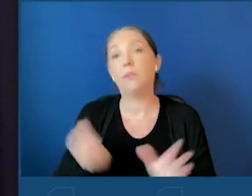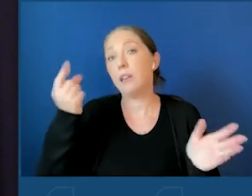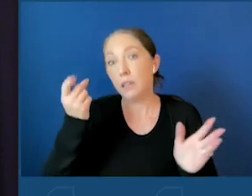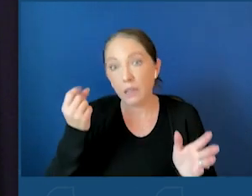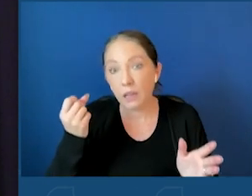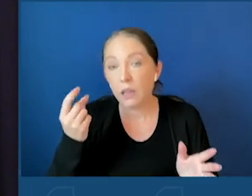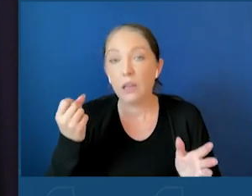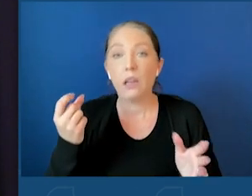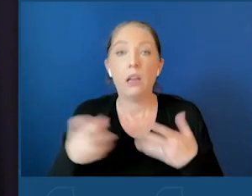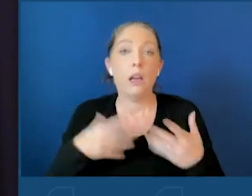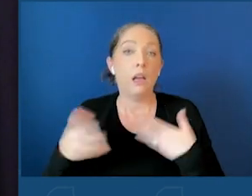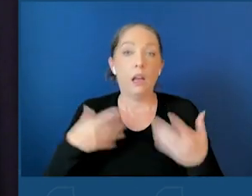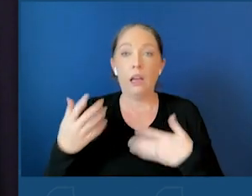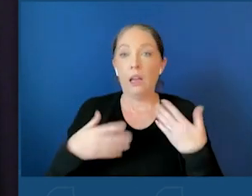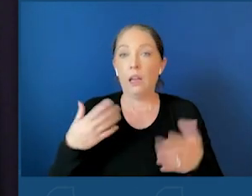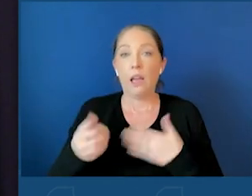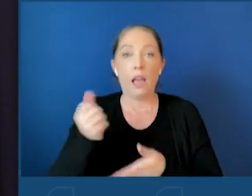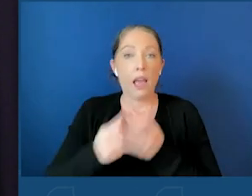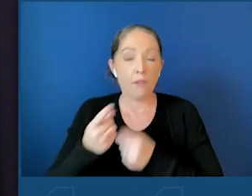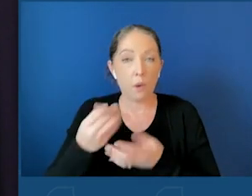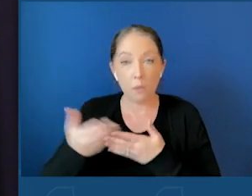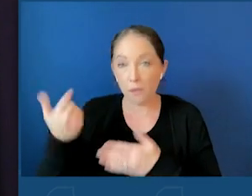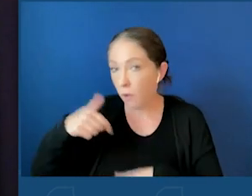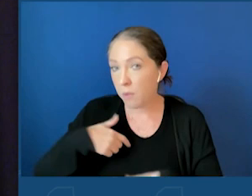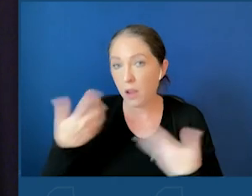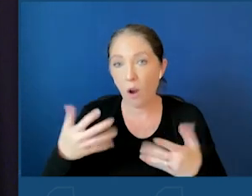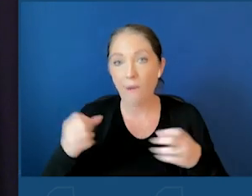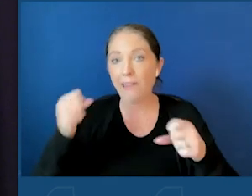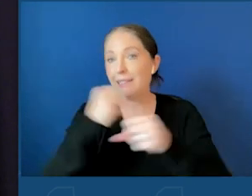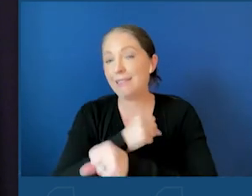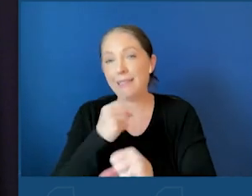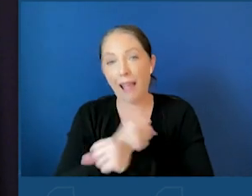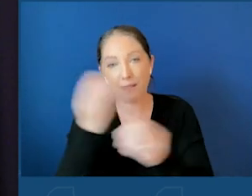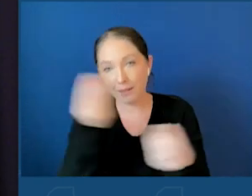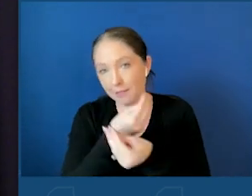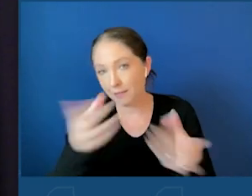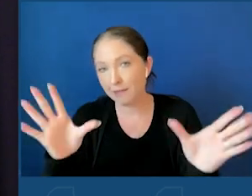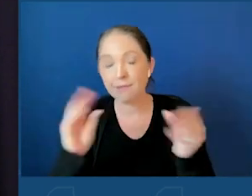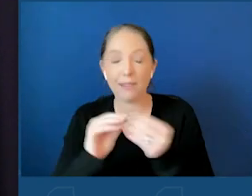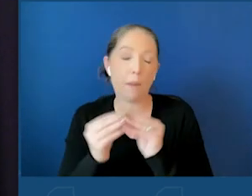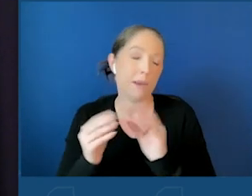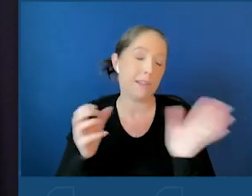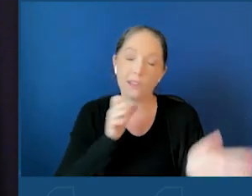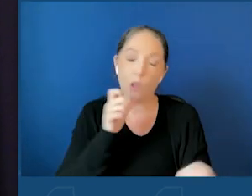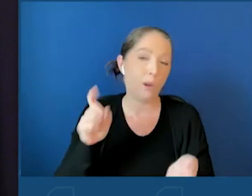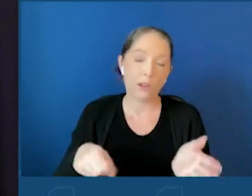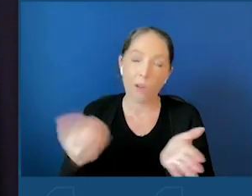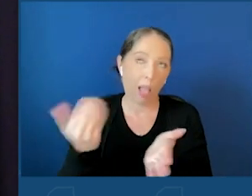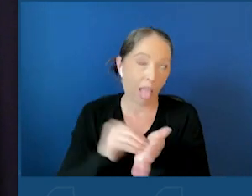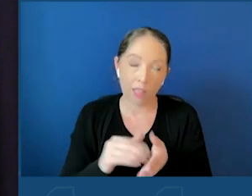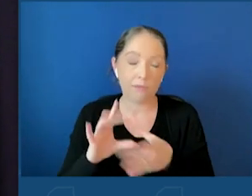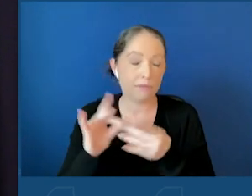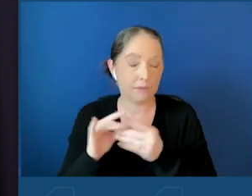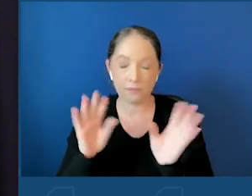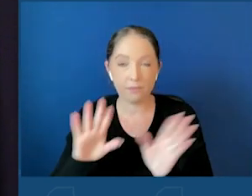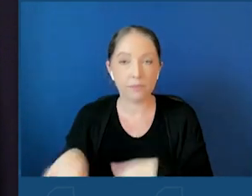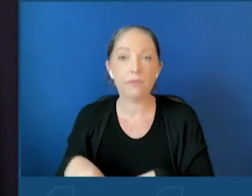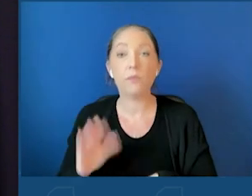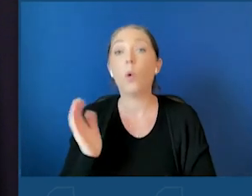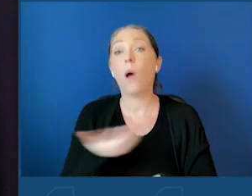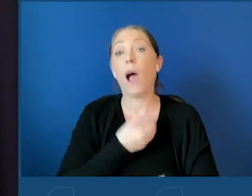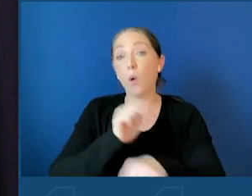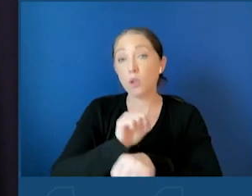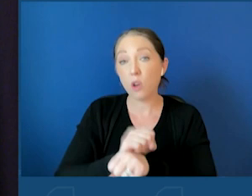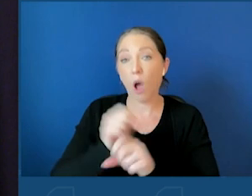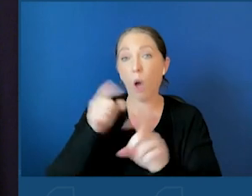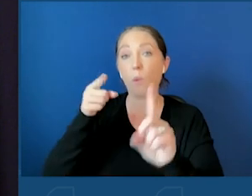everyone before me gave all the statistics, gave all the numbers. I don't need to repeat them. So that is what our job and our goal is to really kind